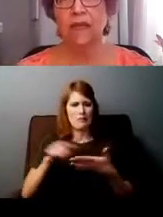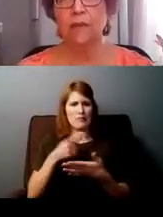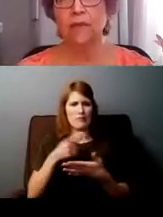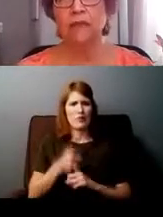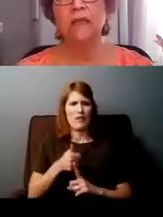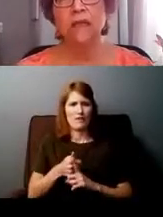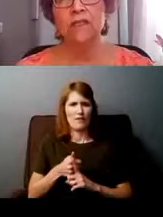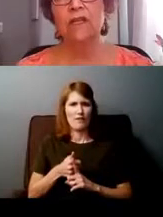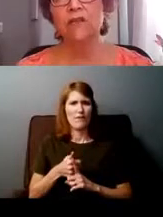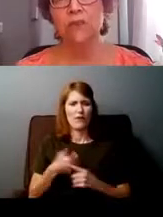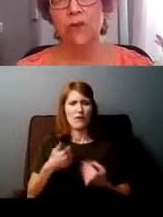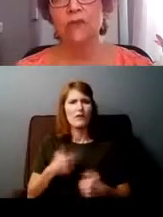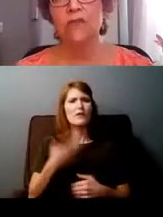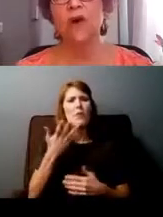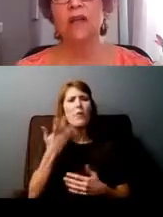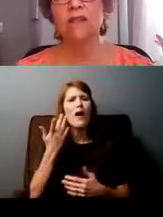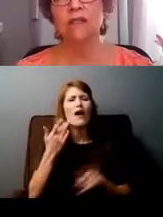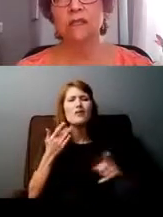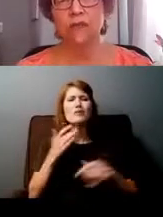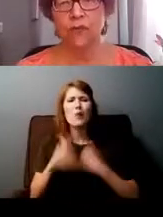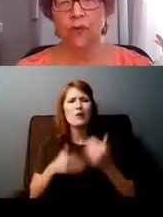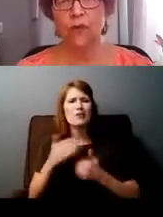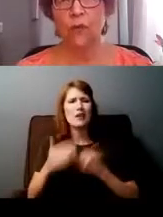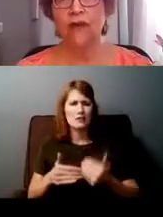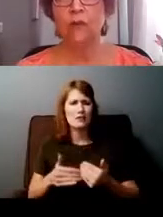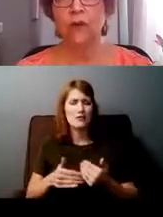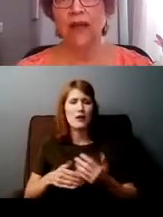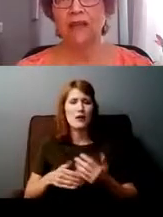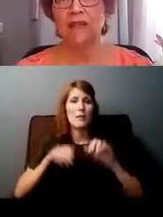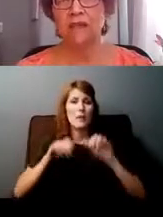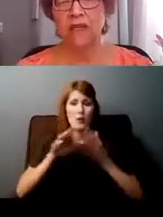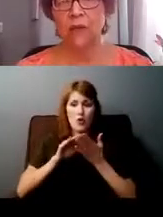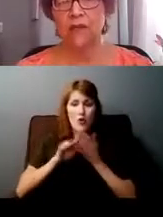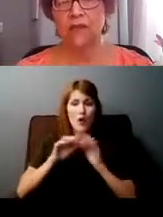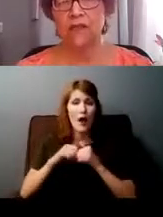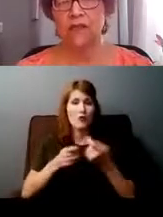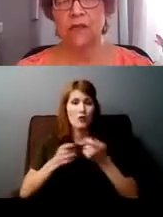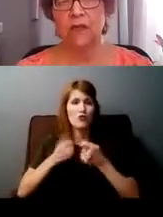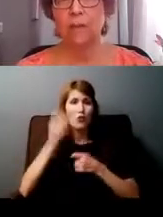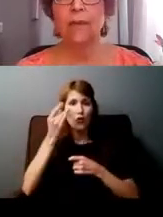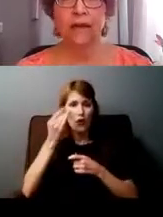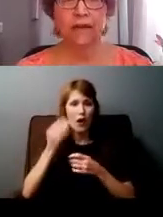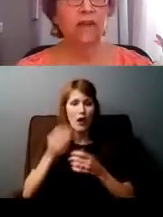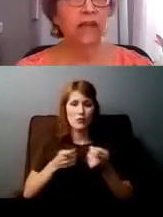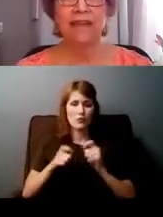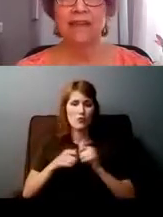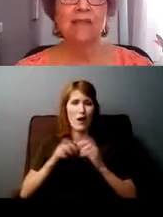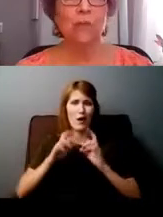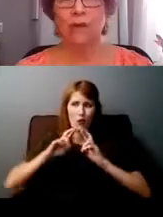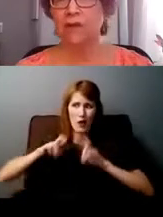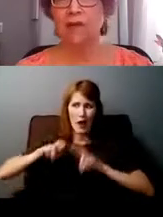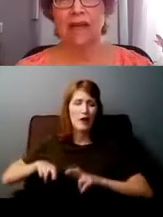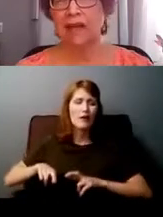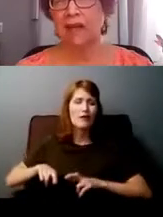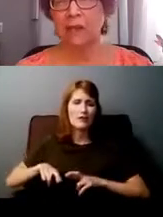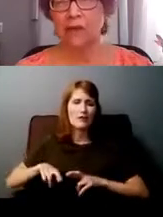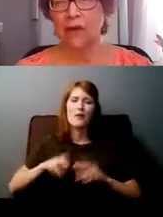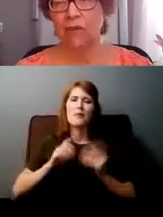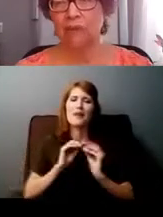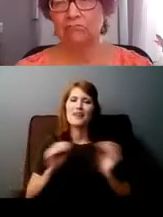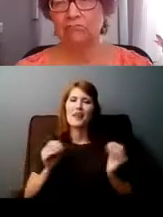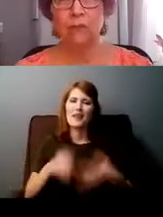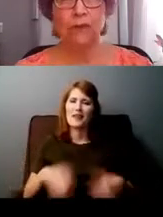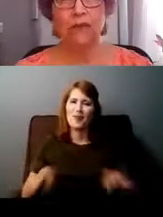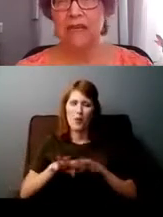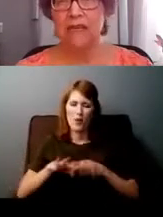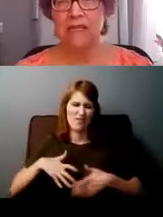Being able to control those thoughts, to control the way you react to situations, but nothing is worth getting angry